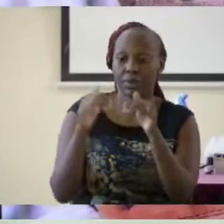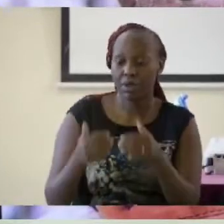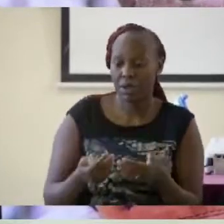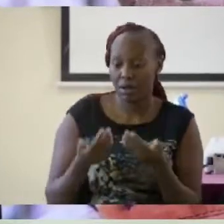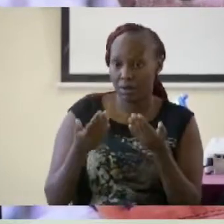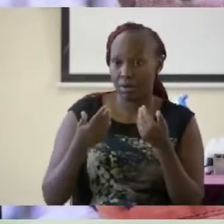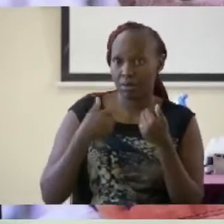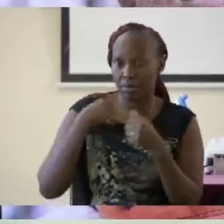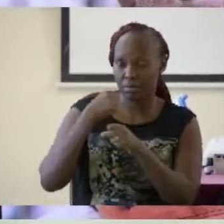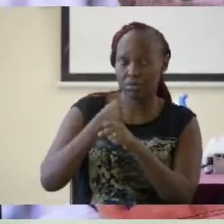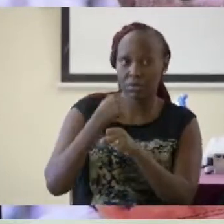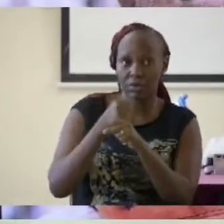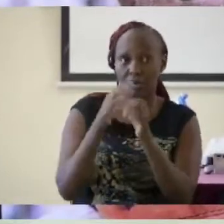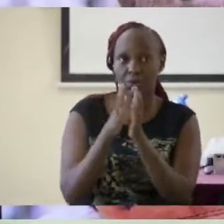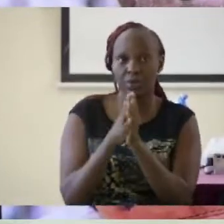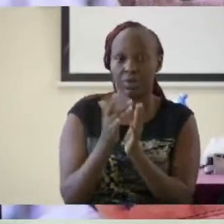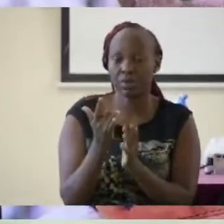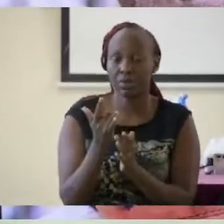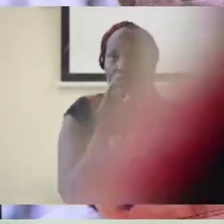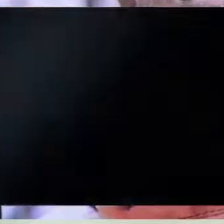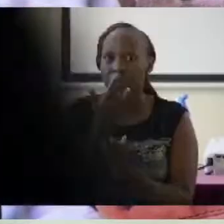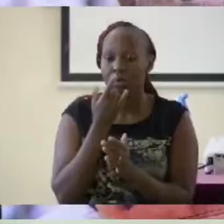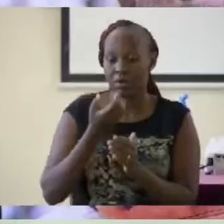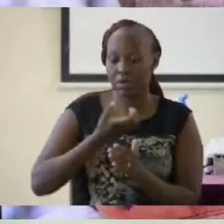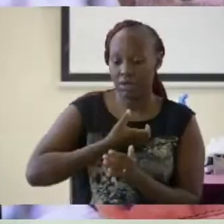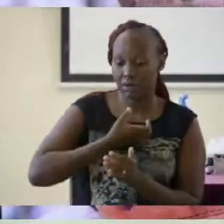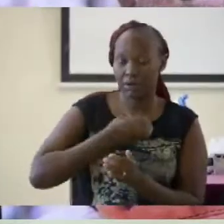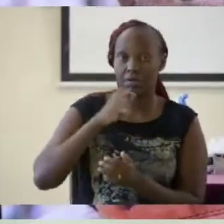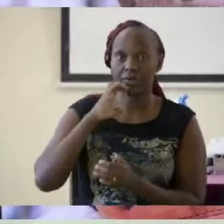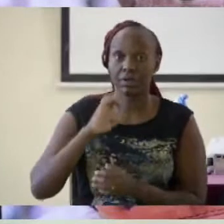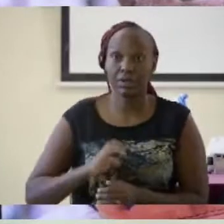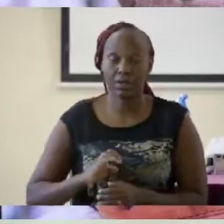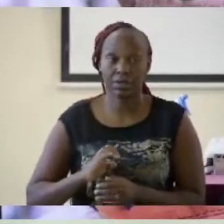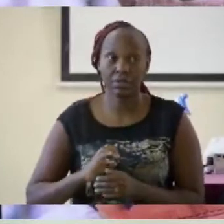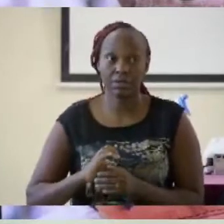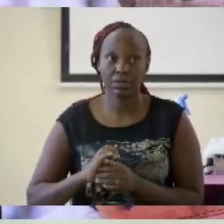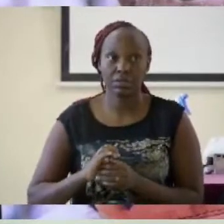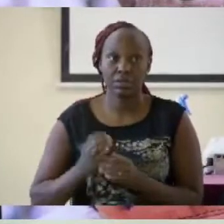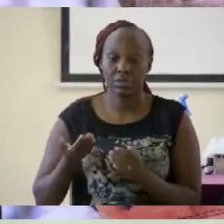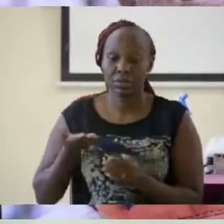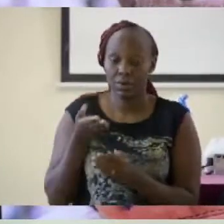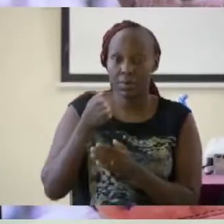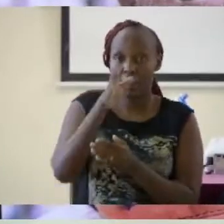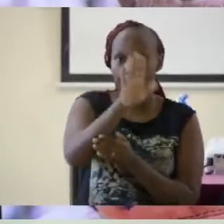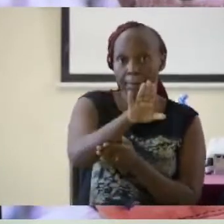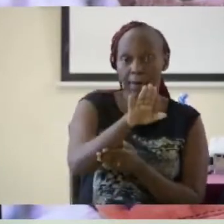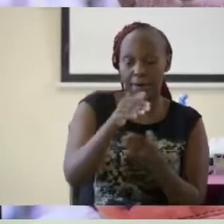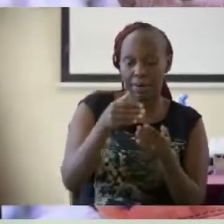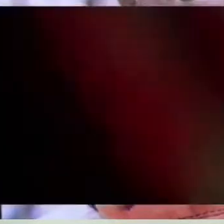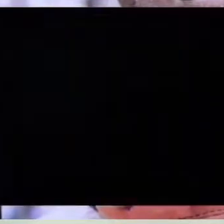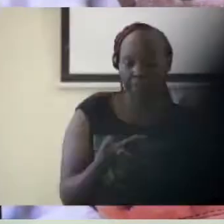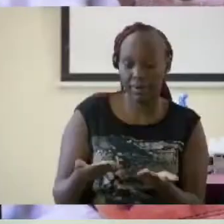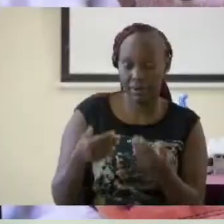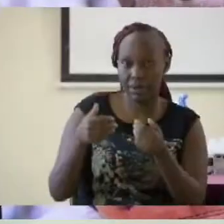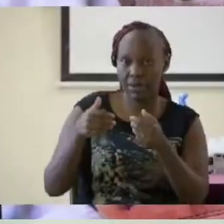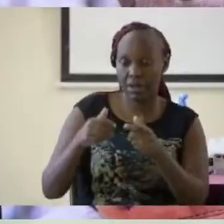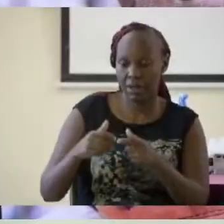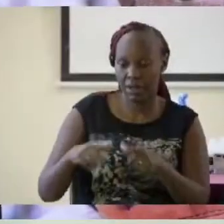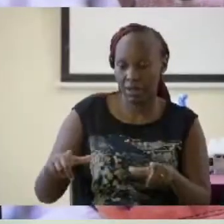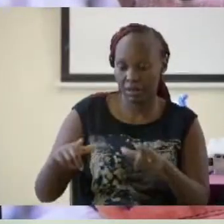we have worked with the Luo Council of Elders to restore property rights for